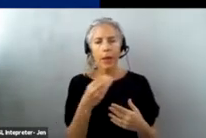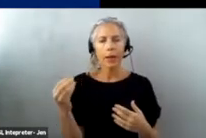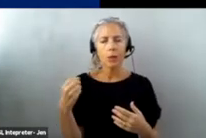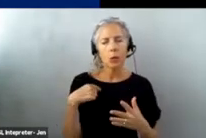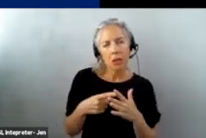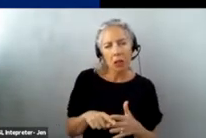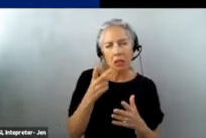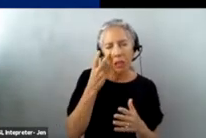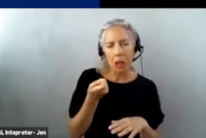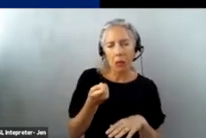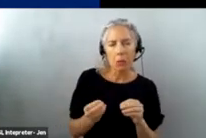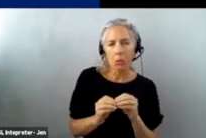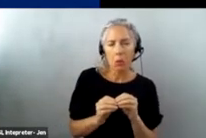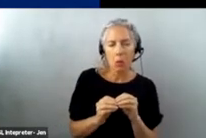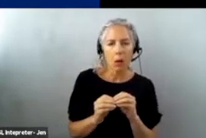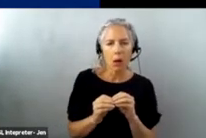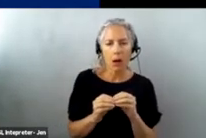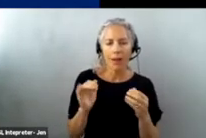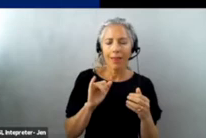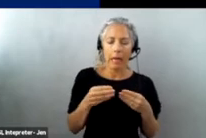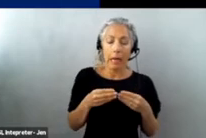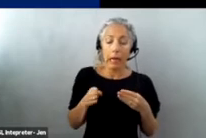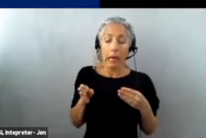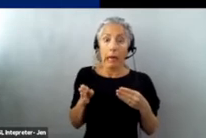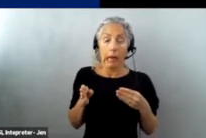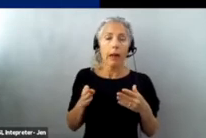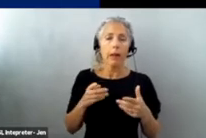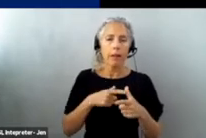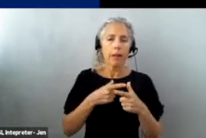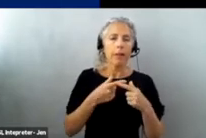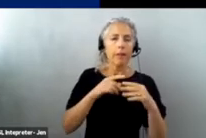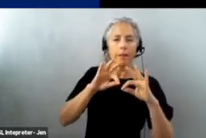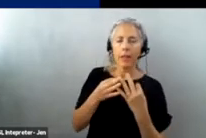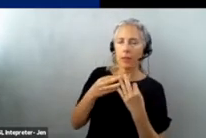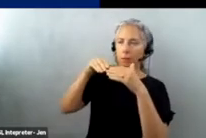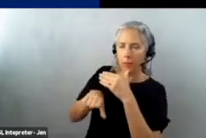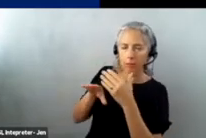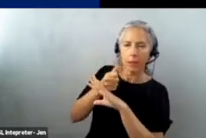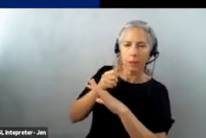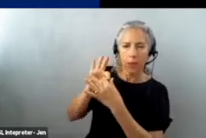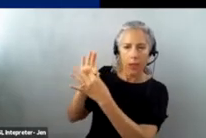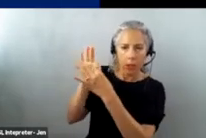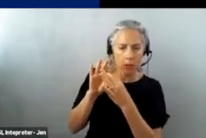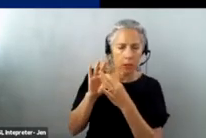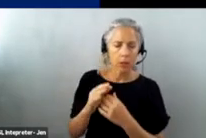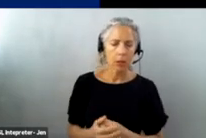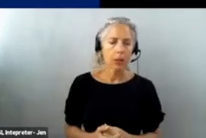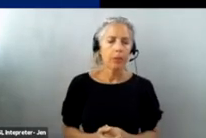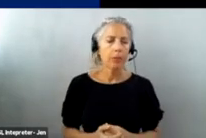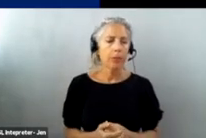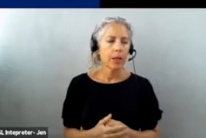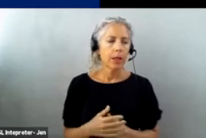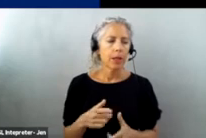see at least a little bit more of that gate open, allowing some of these families to make those connections so that we could provide them